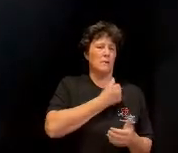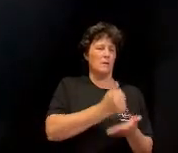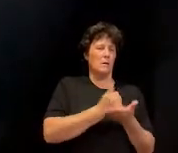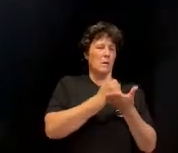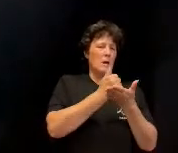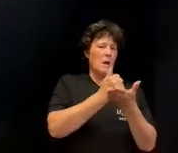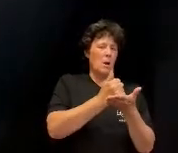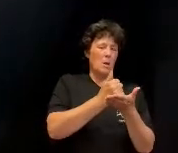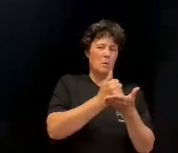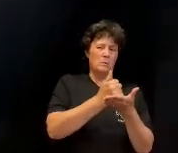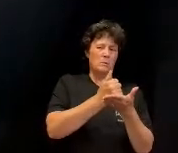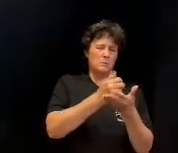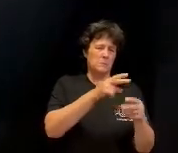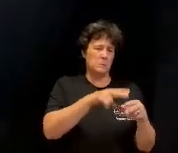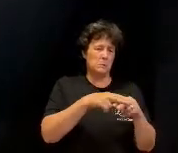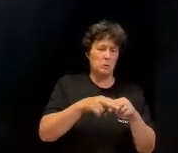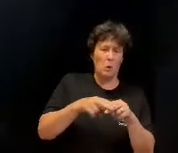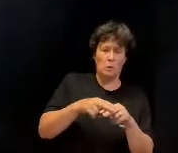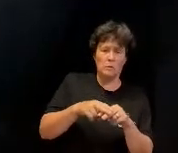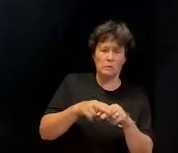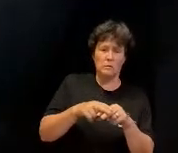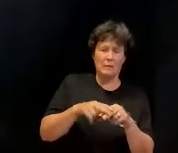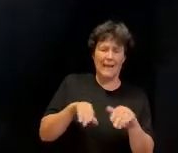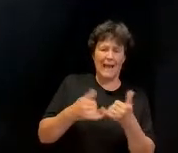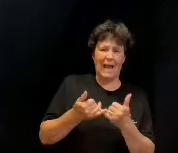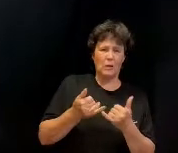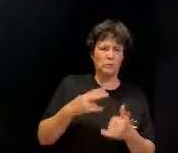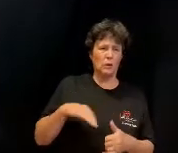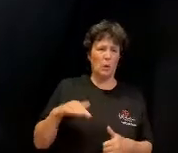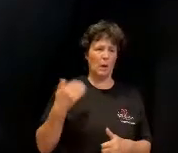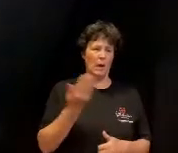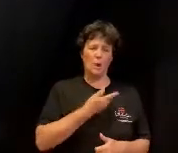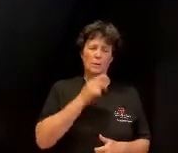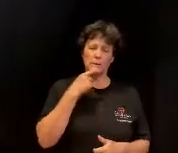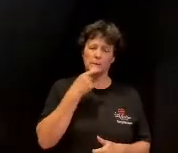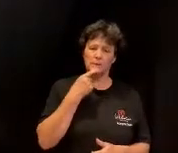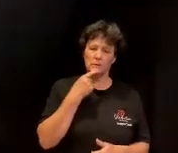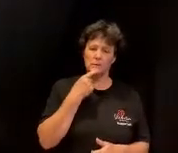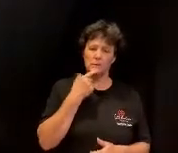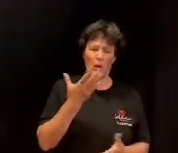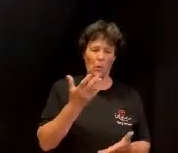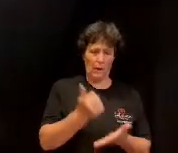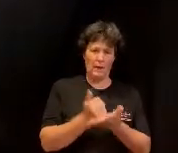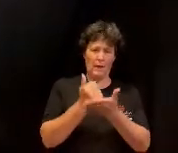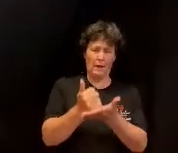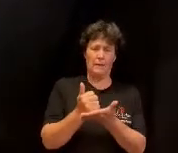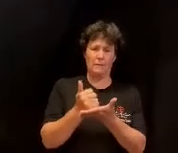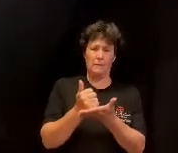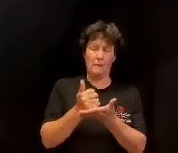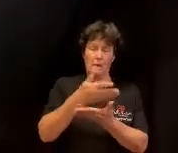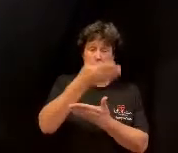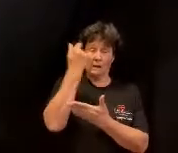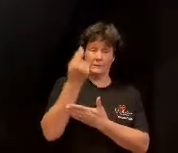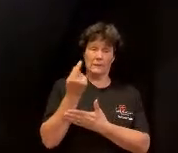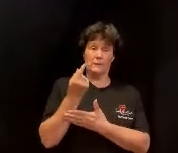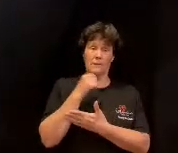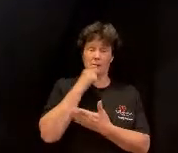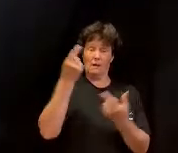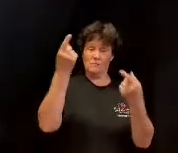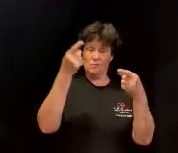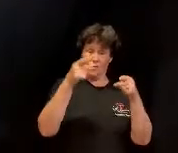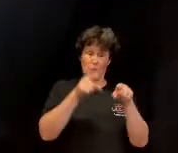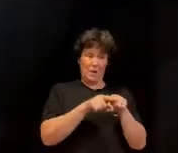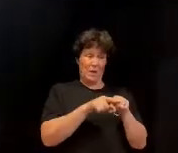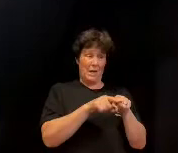salt. How's our speech? Listen, I want to help you. Just because somebody doesn't agree with you,